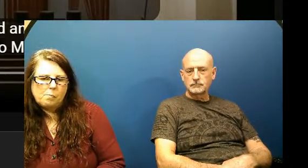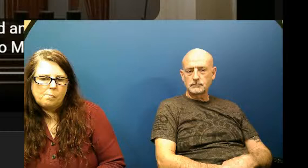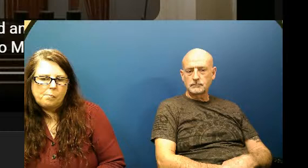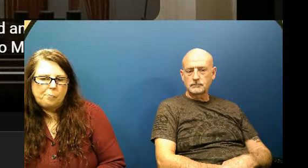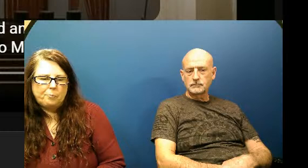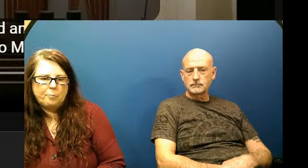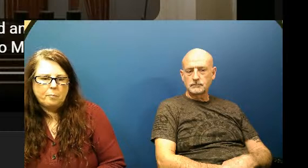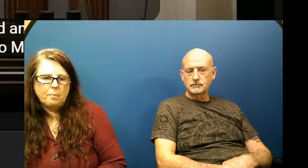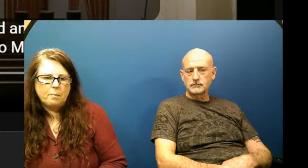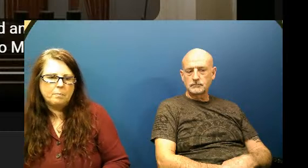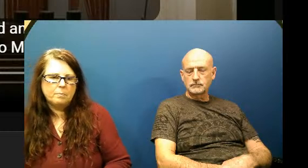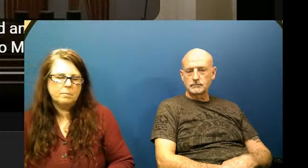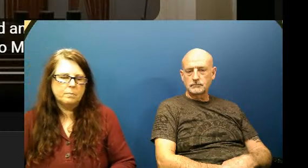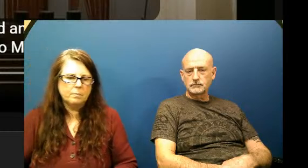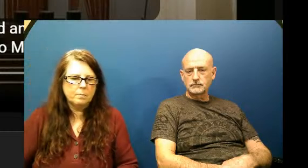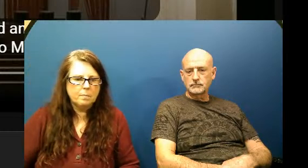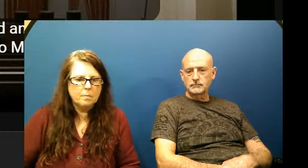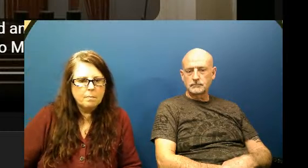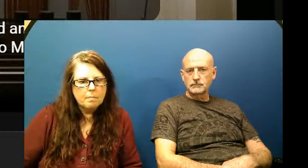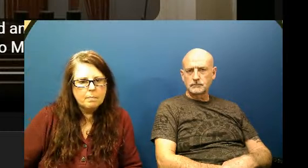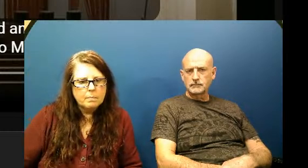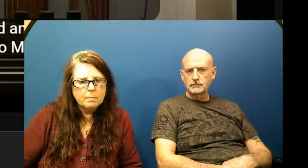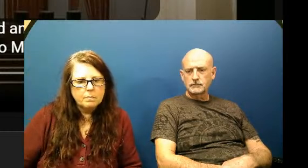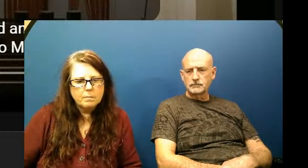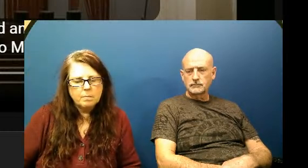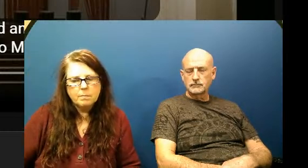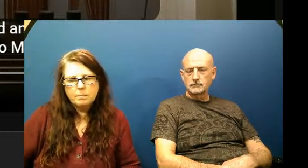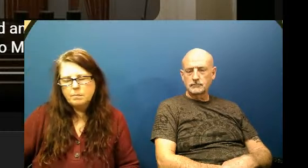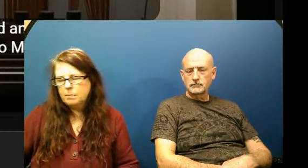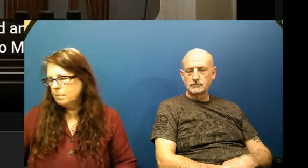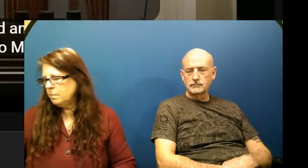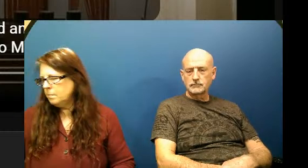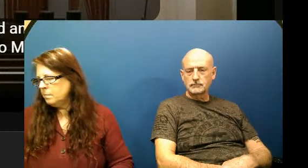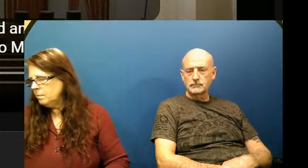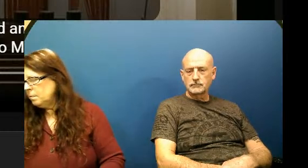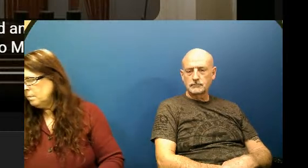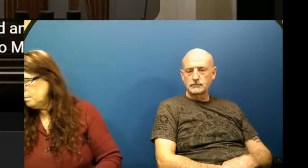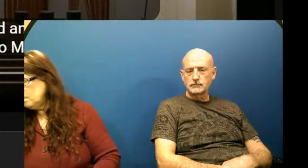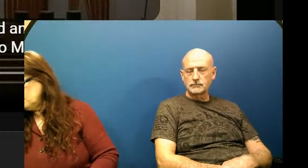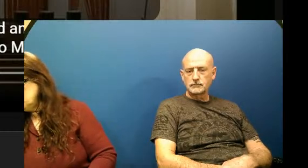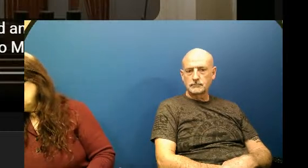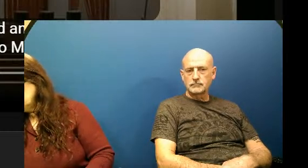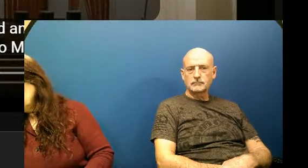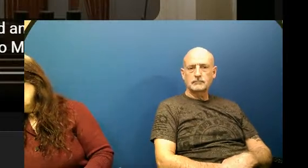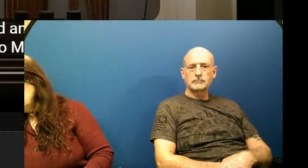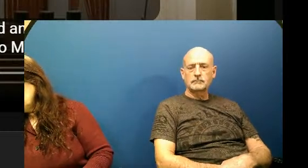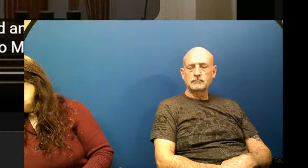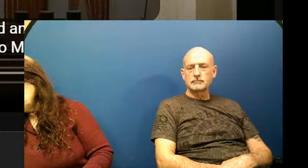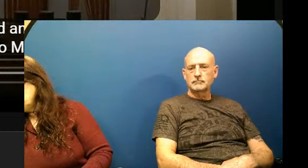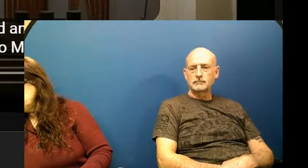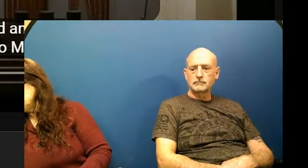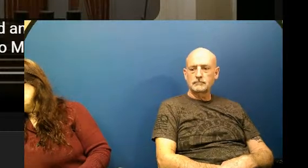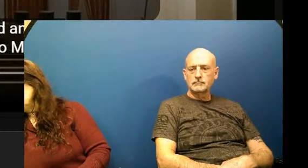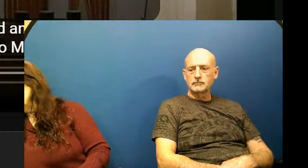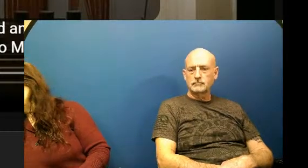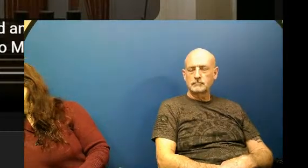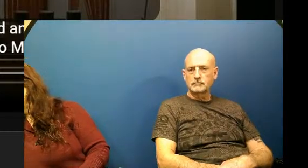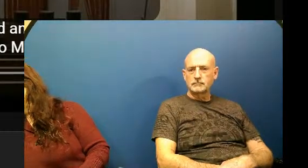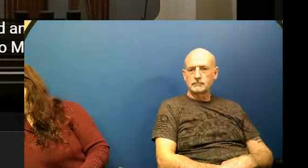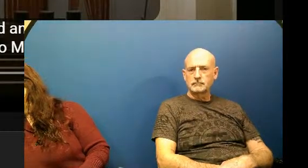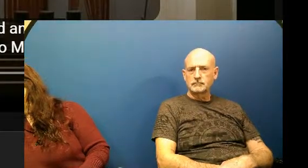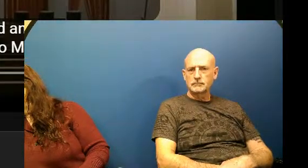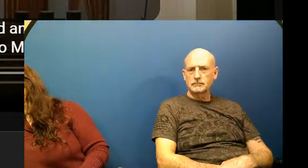operations. And my friends are wrong to suggest that Congress was seeking to suppress specific types of content or specific types of